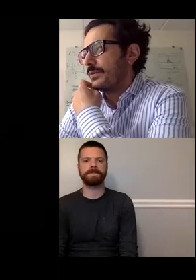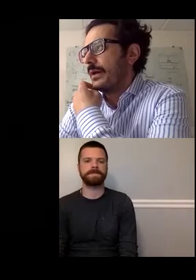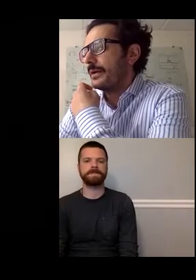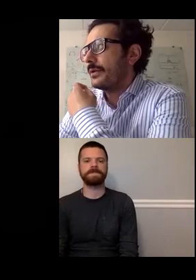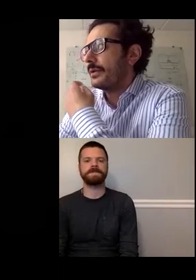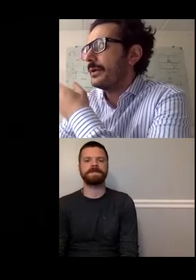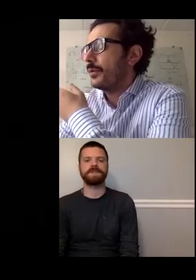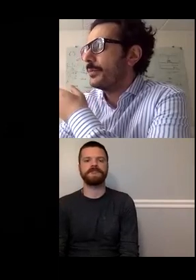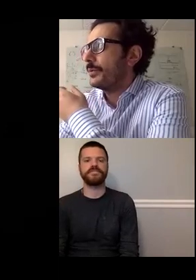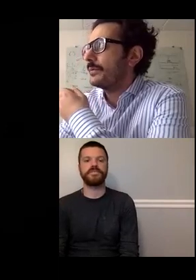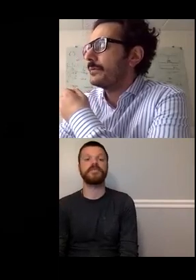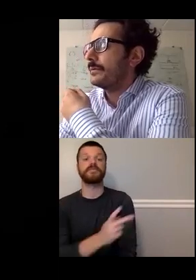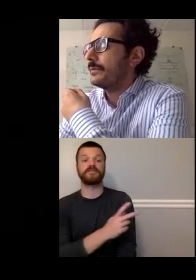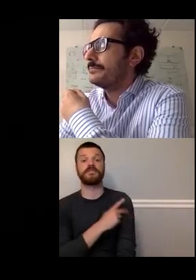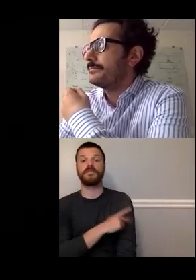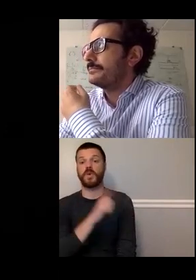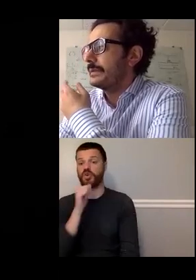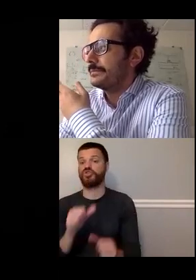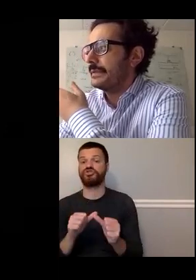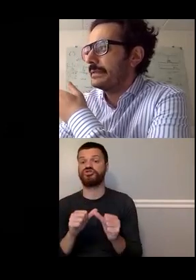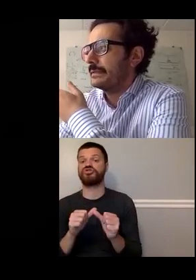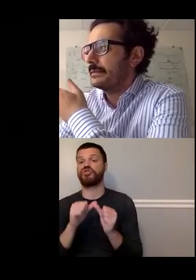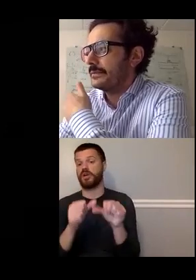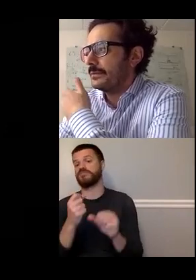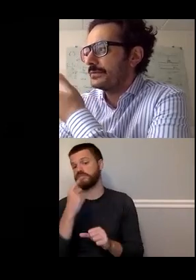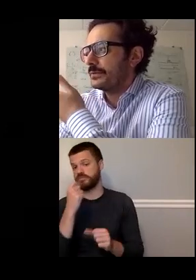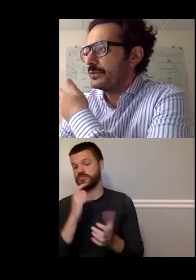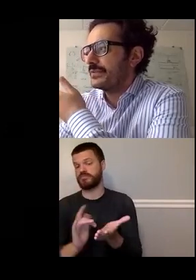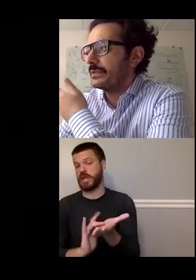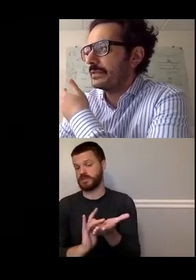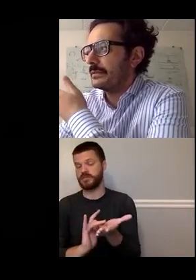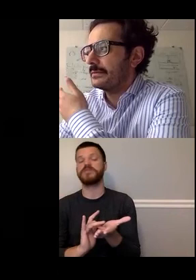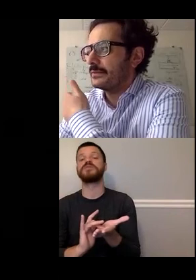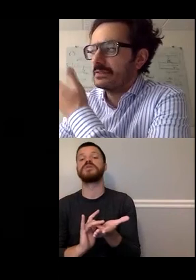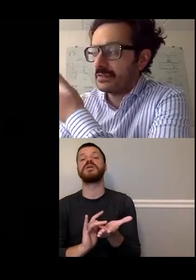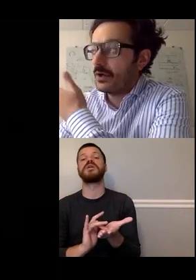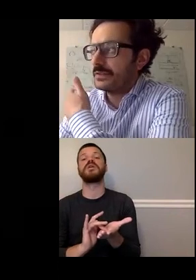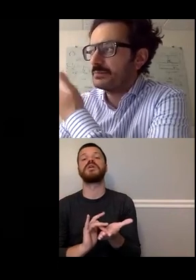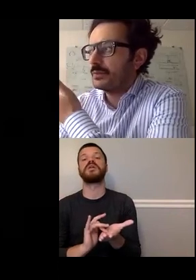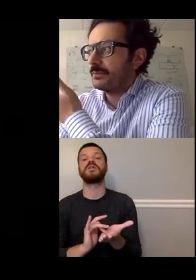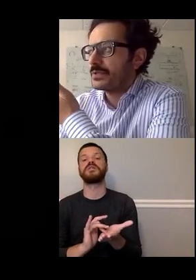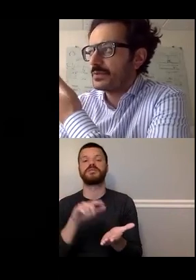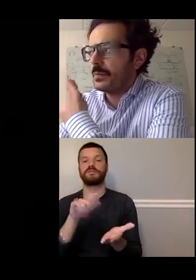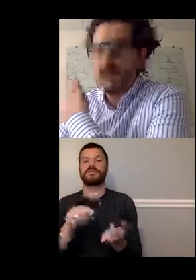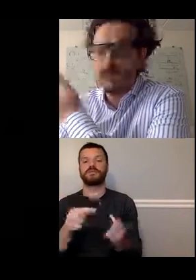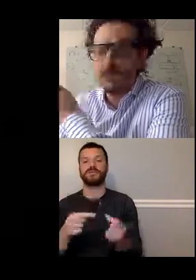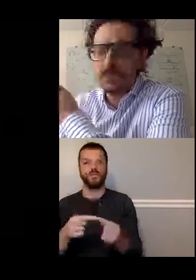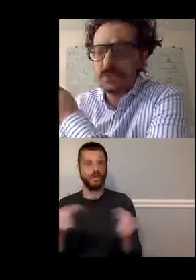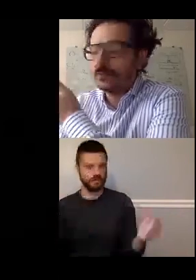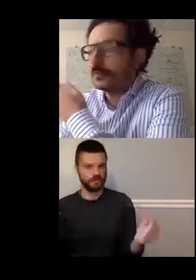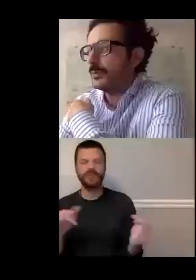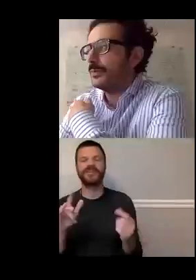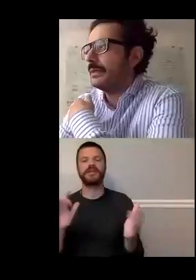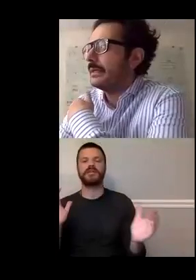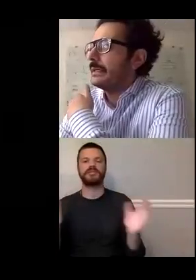patients who are chronically on opioids, they didn't, those groups here, so this is a contrast between patients on opioids and patients